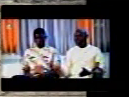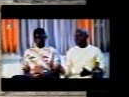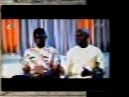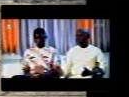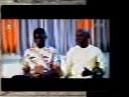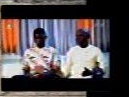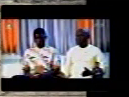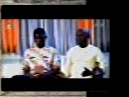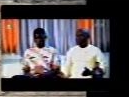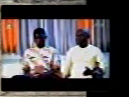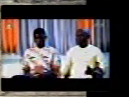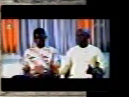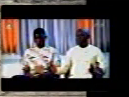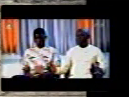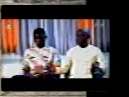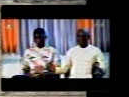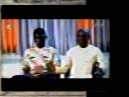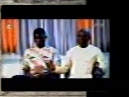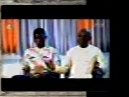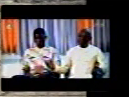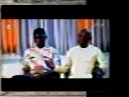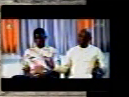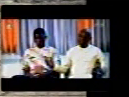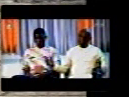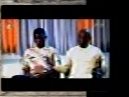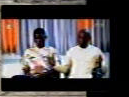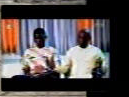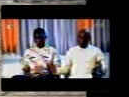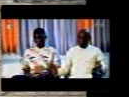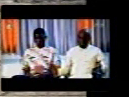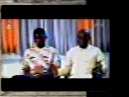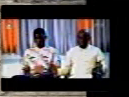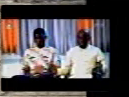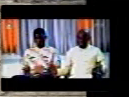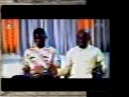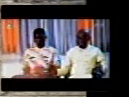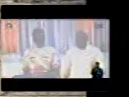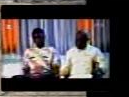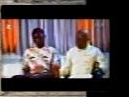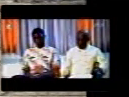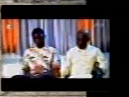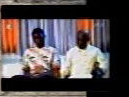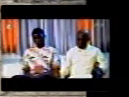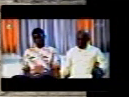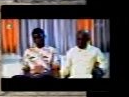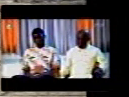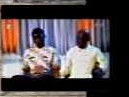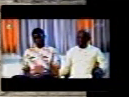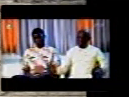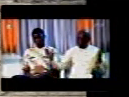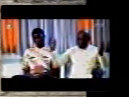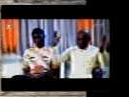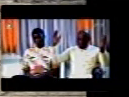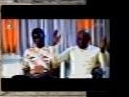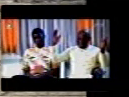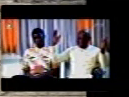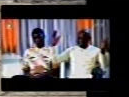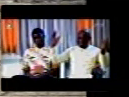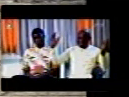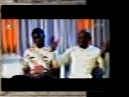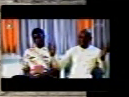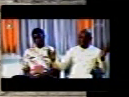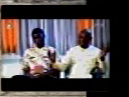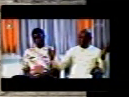the fatness of the heart, and plenty of corn and wine. Let people serve thee, and nation bow to